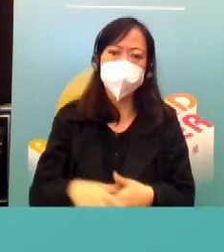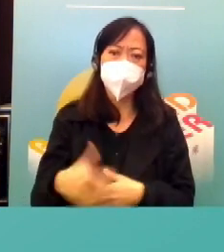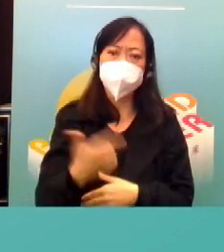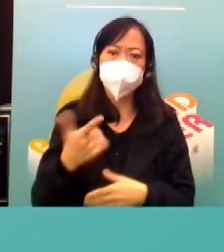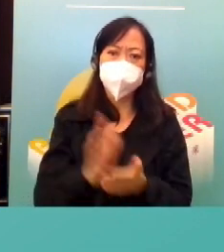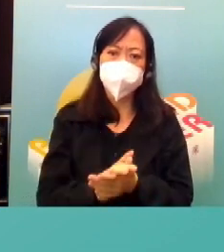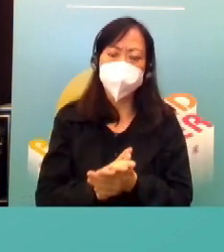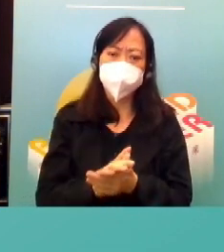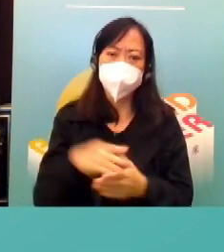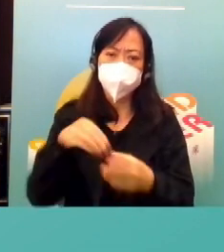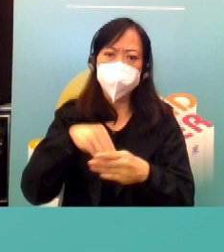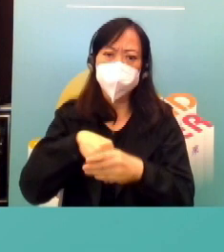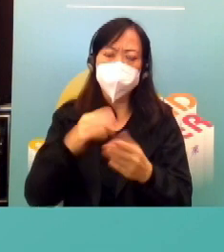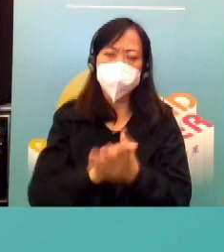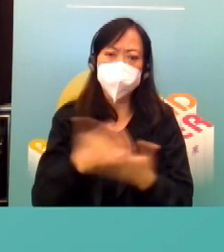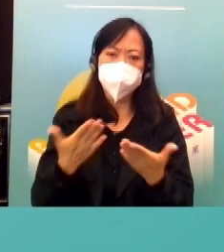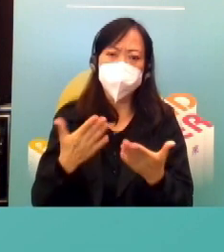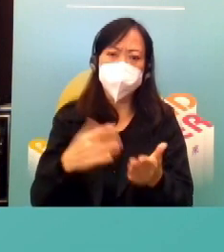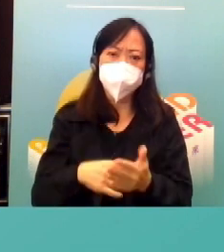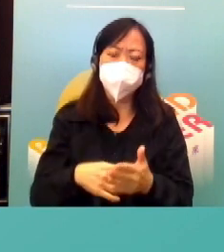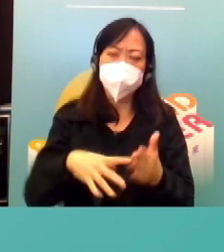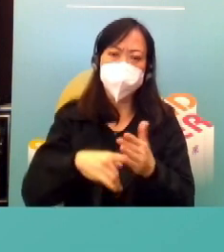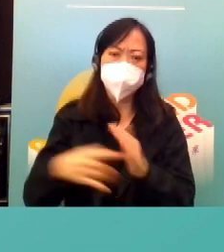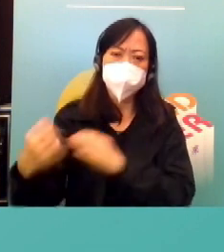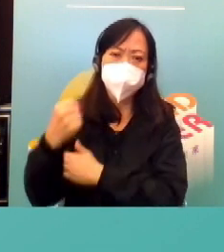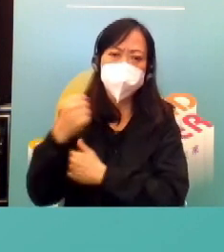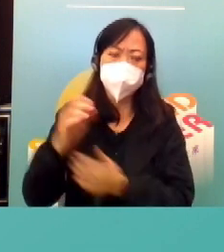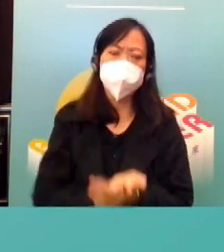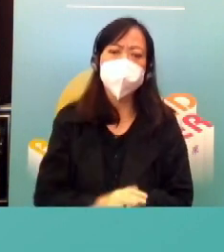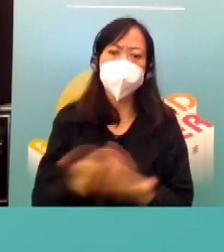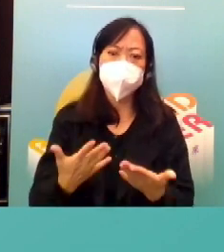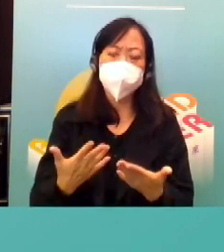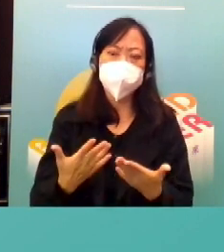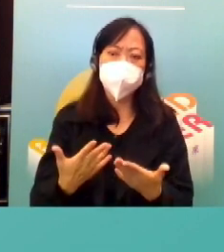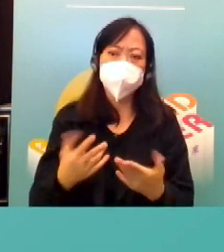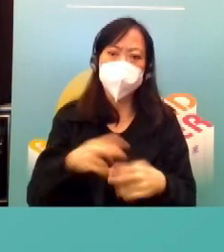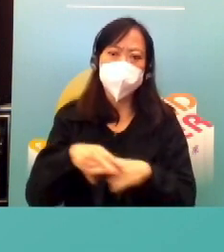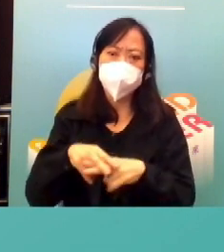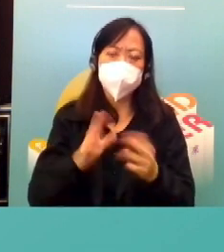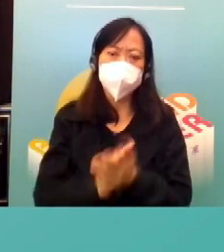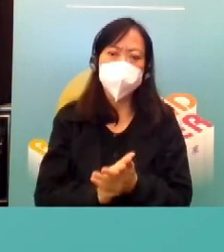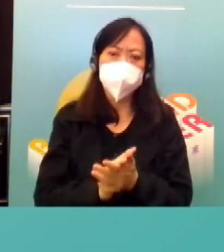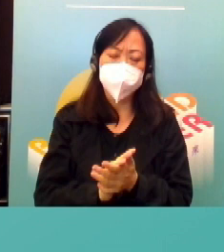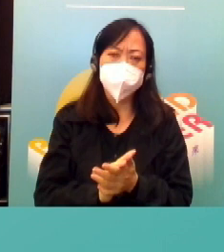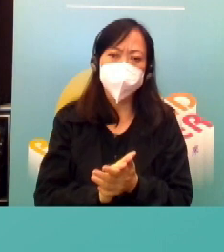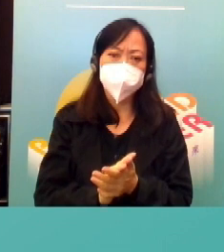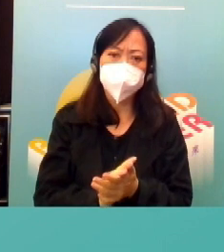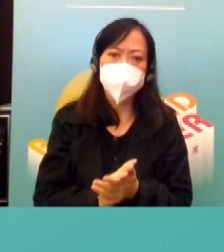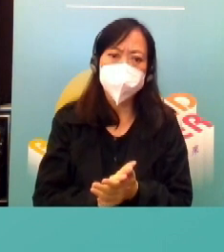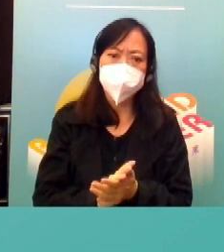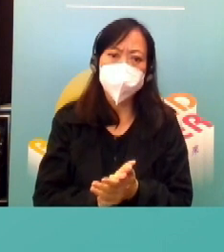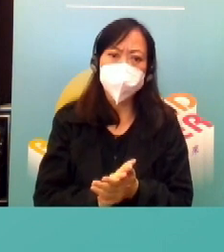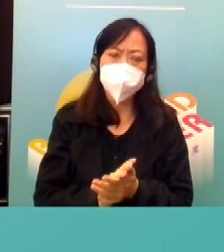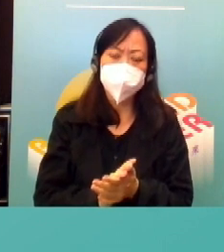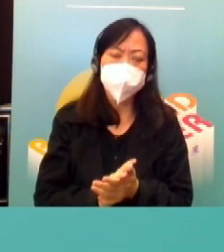And so altogether in Asian and Pacific region, we still have about 4% need in the GDP to